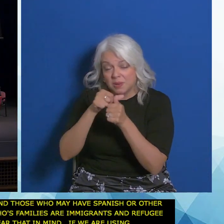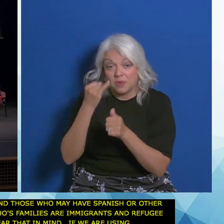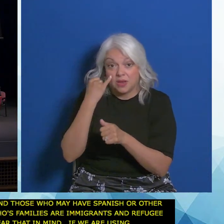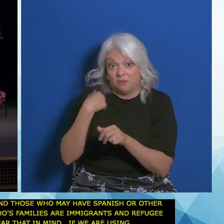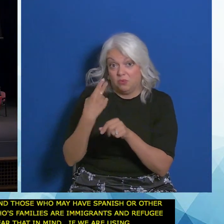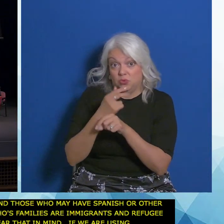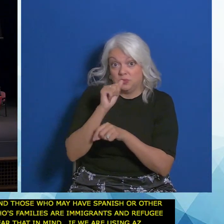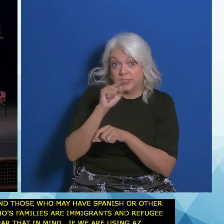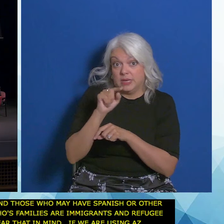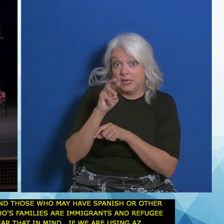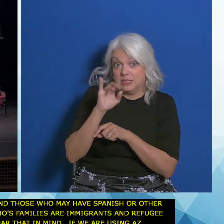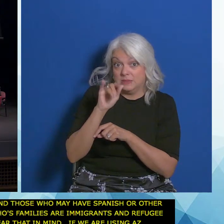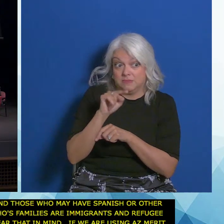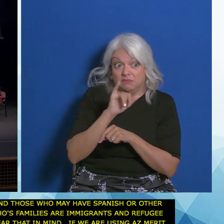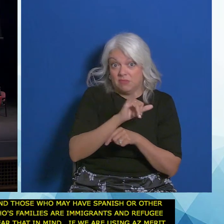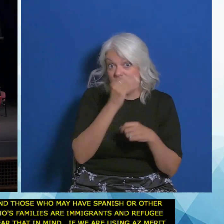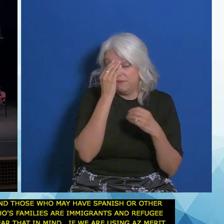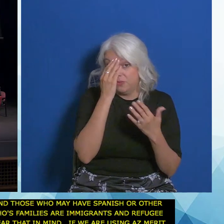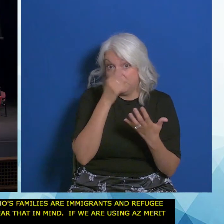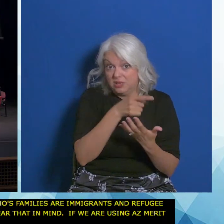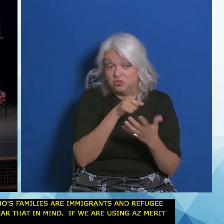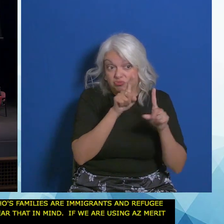data,